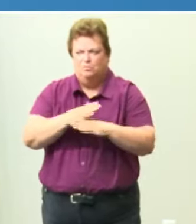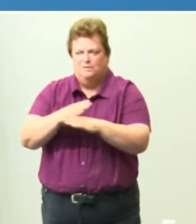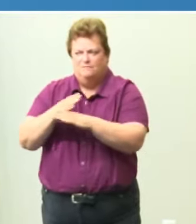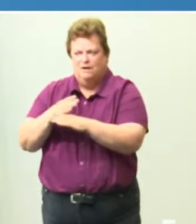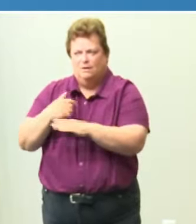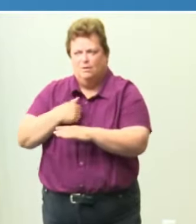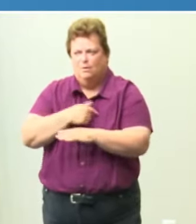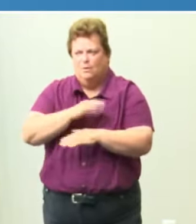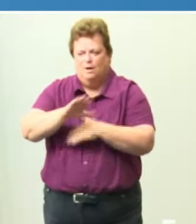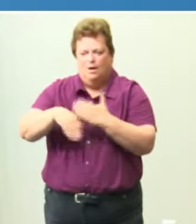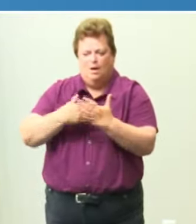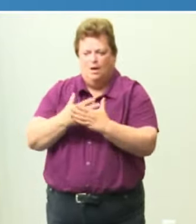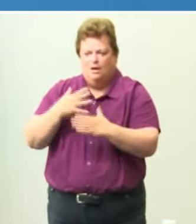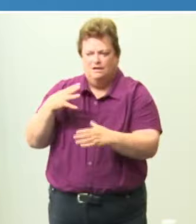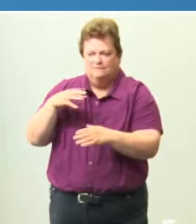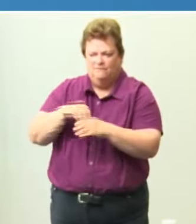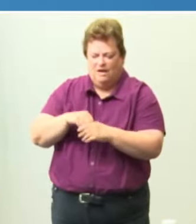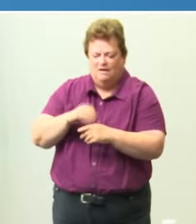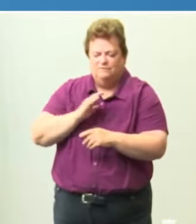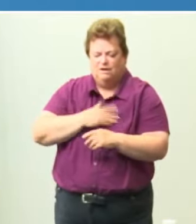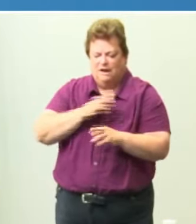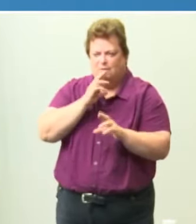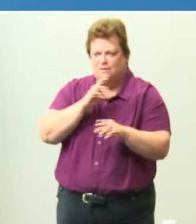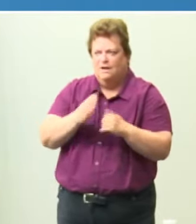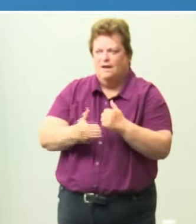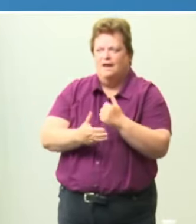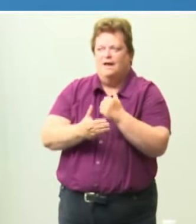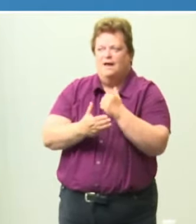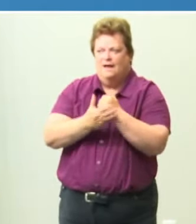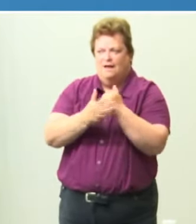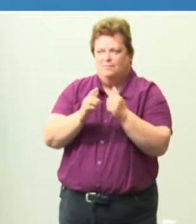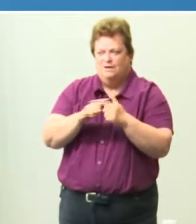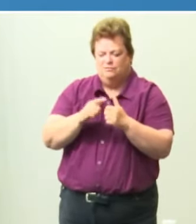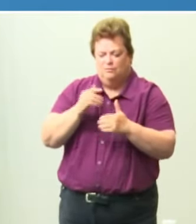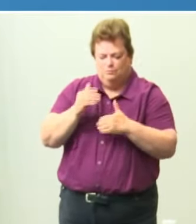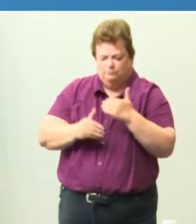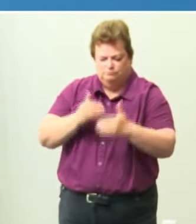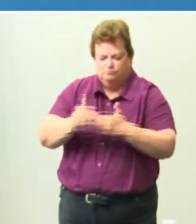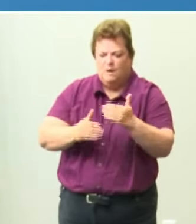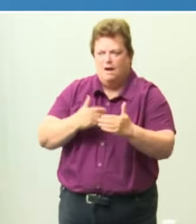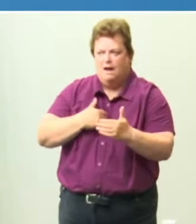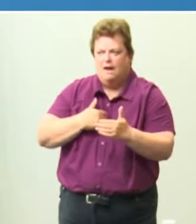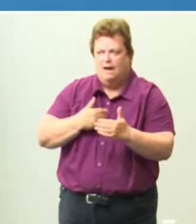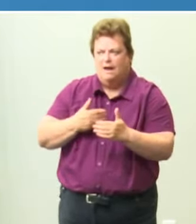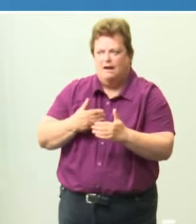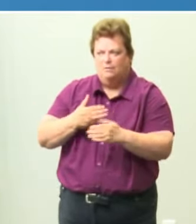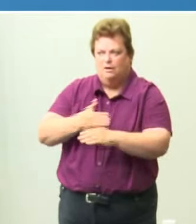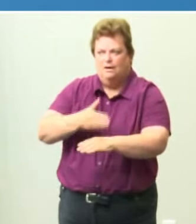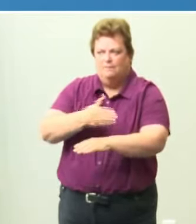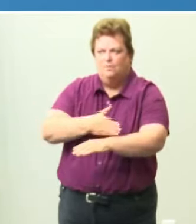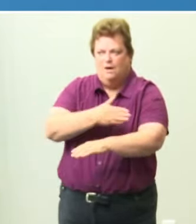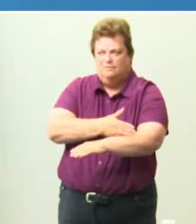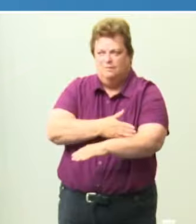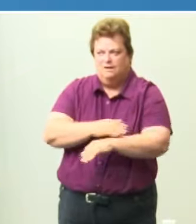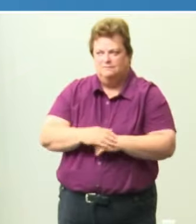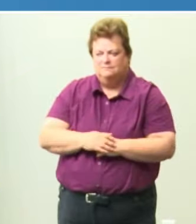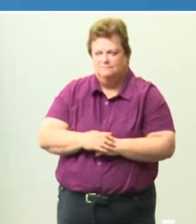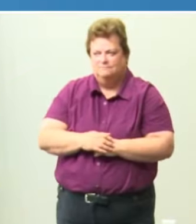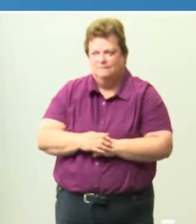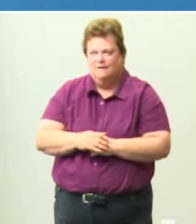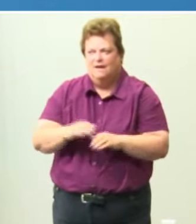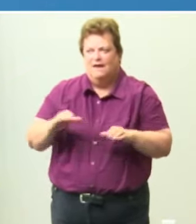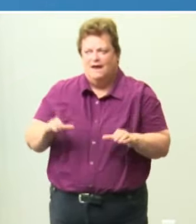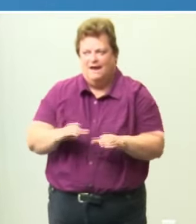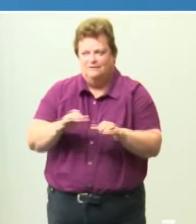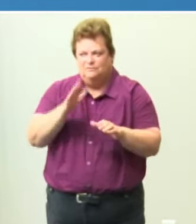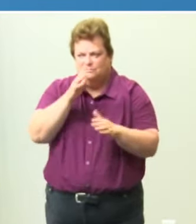a role in this response, and our actions help drive our progress. Our actions have been and will